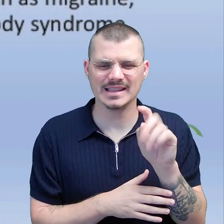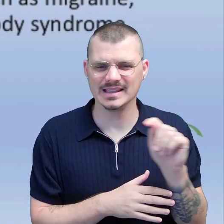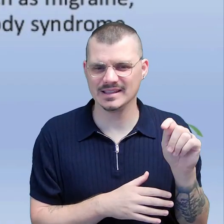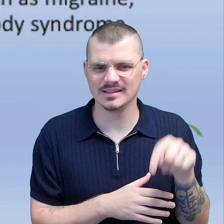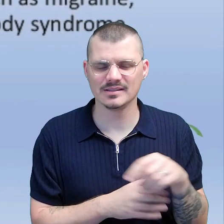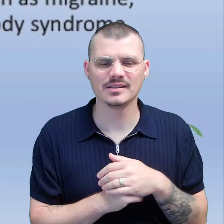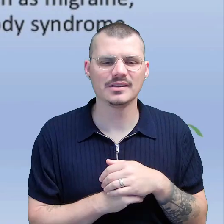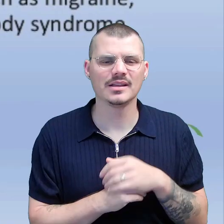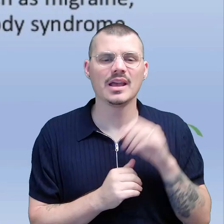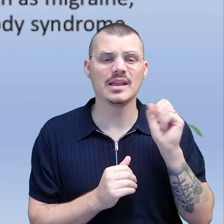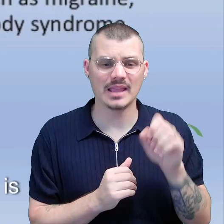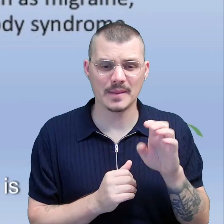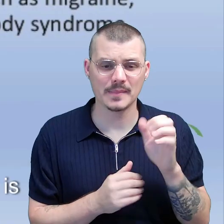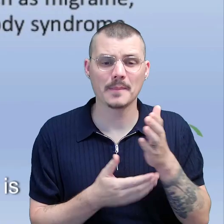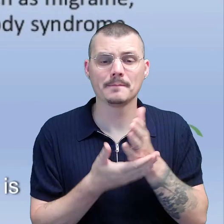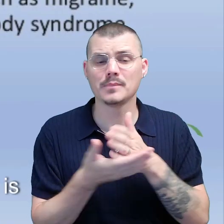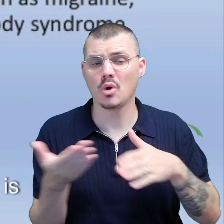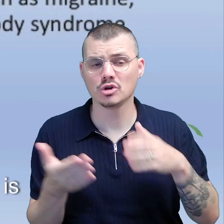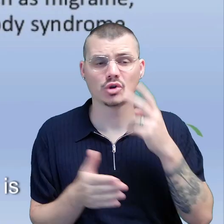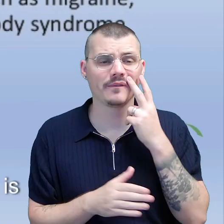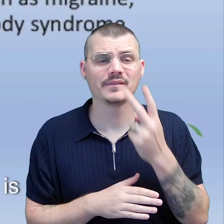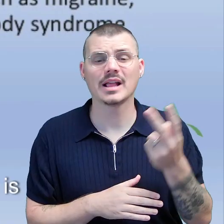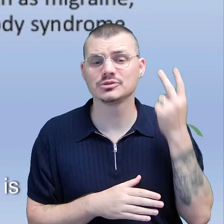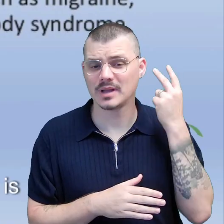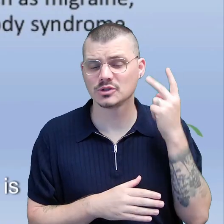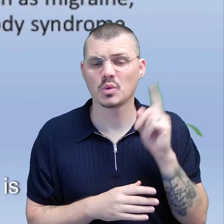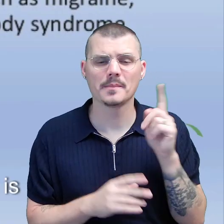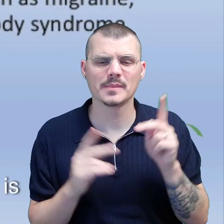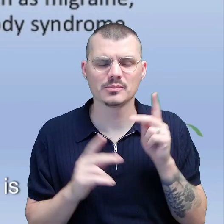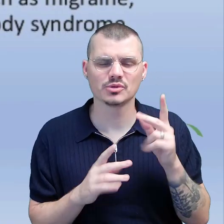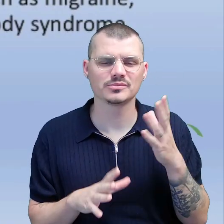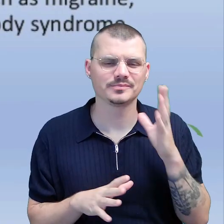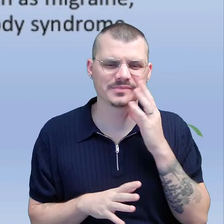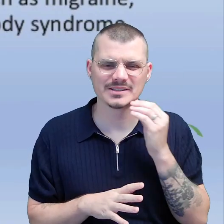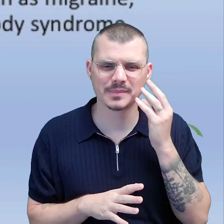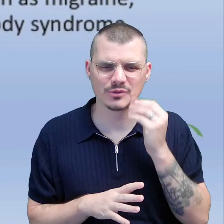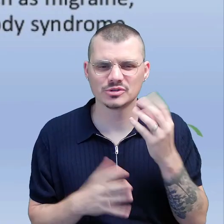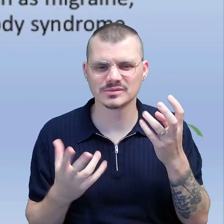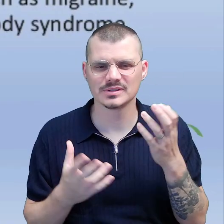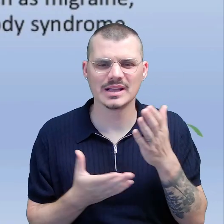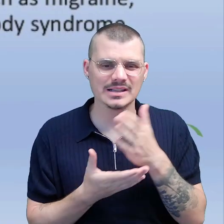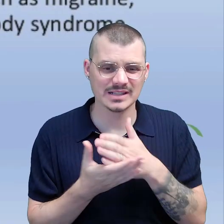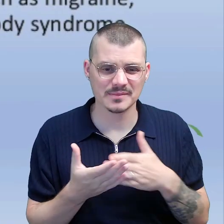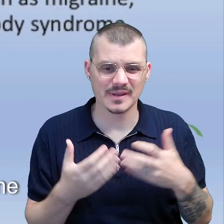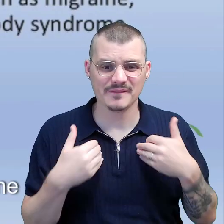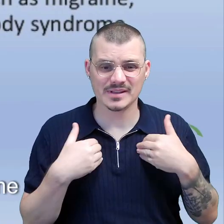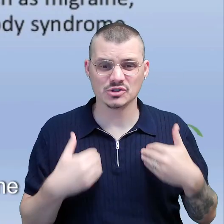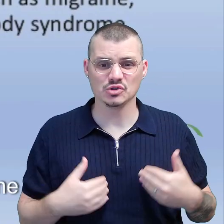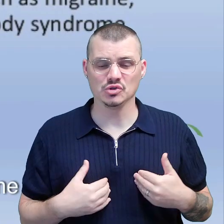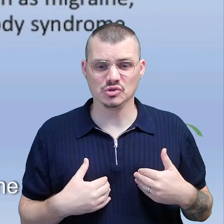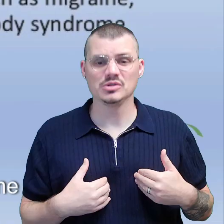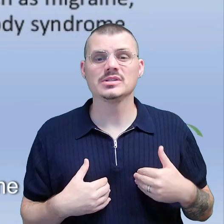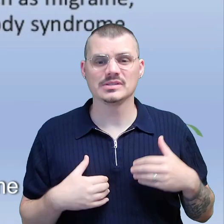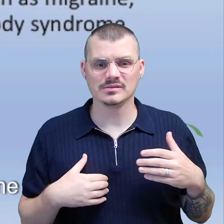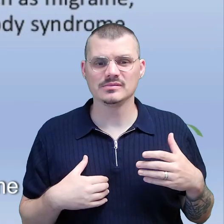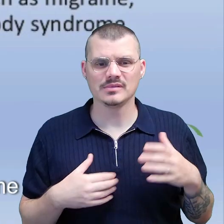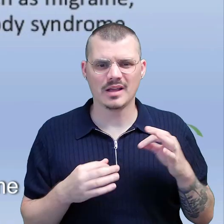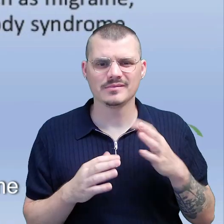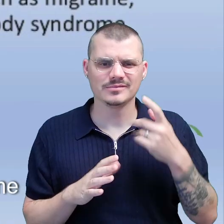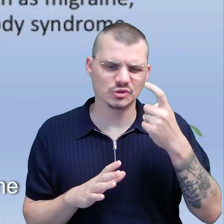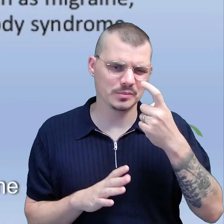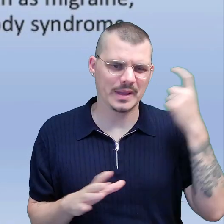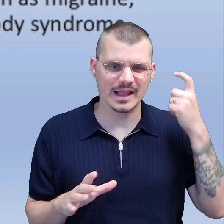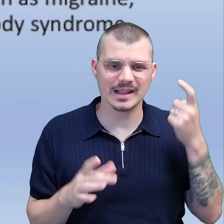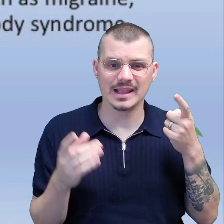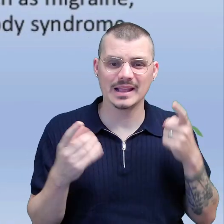feet. It can also be partial flashbacks, which is where people experience some of the physical sensations